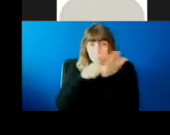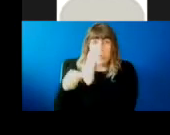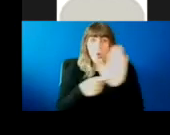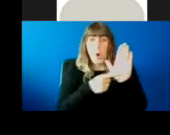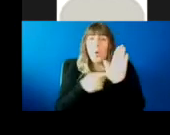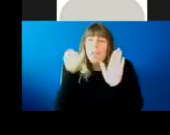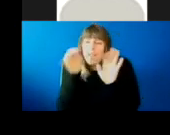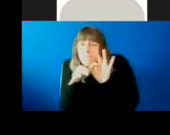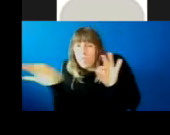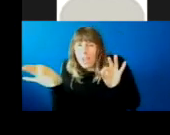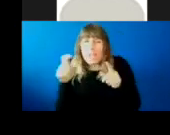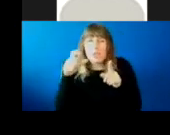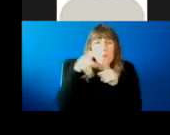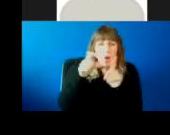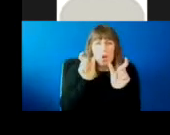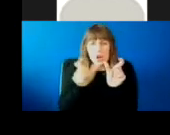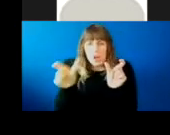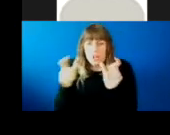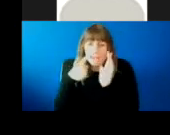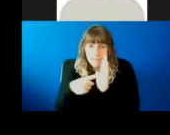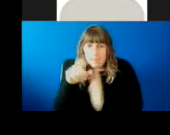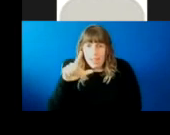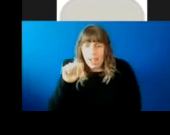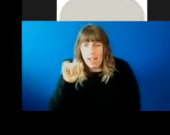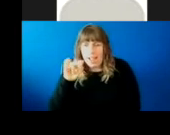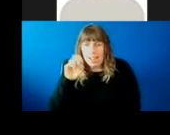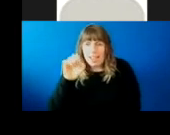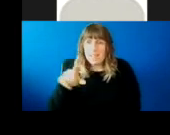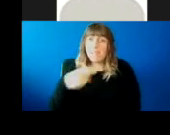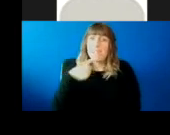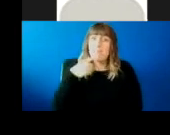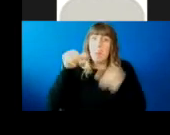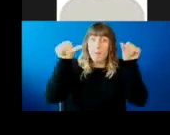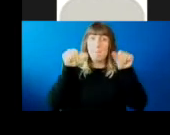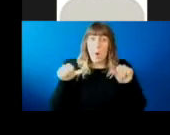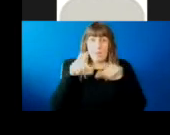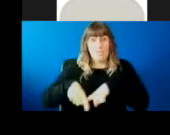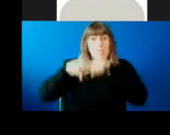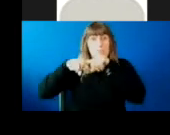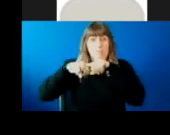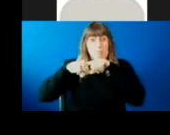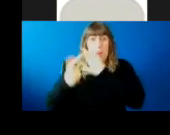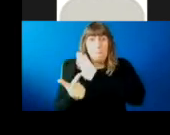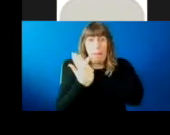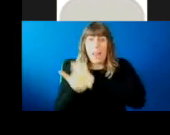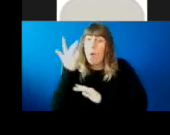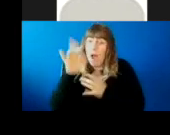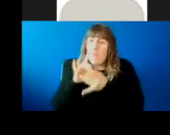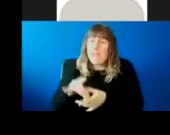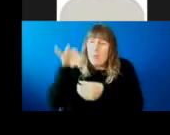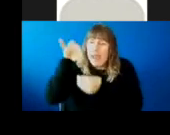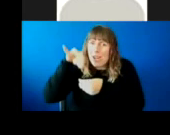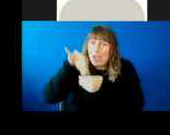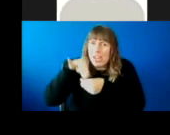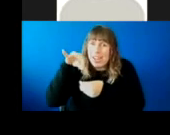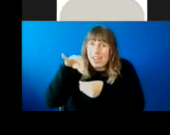particular phrasing. Well, listen, Lainey's just put something. Lainey said we had a post banned because it was promoting a film that was about an election.